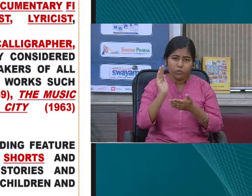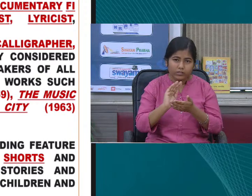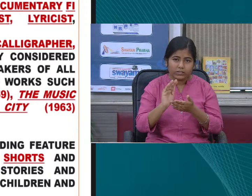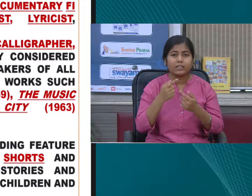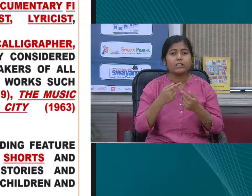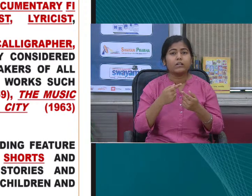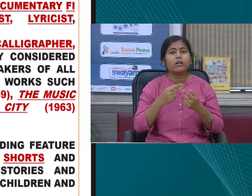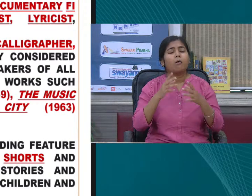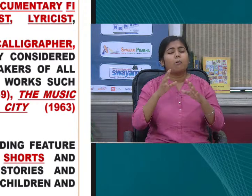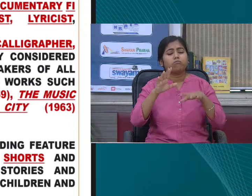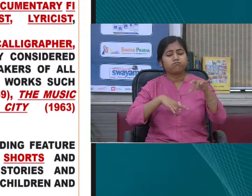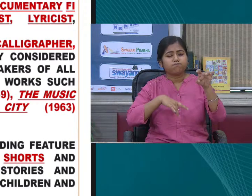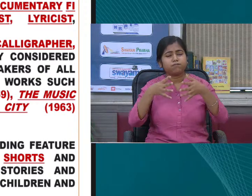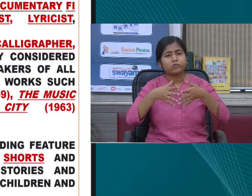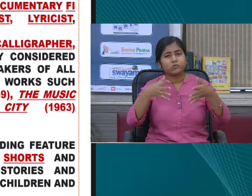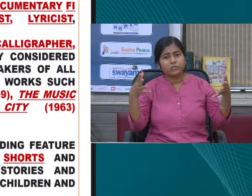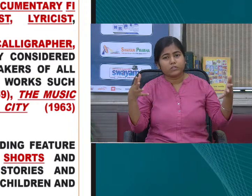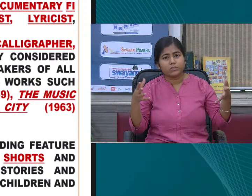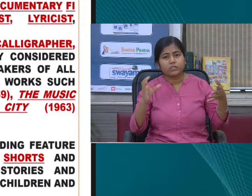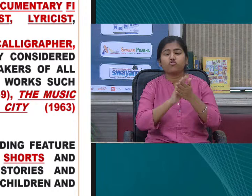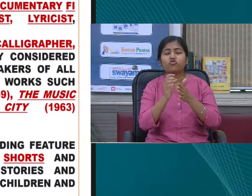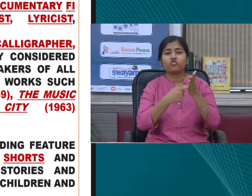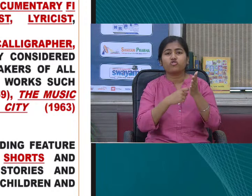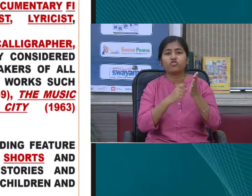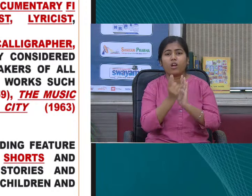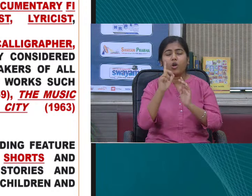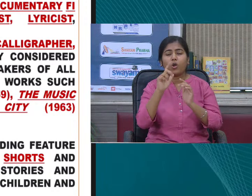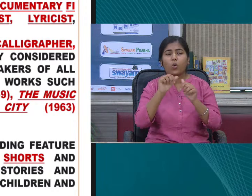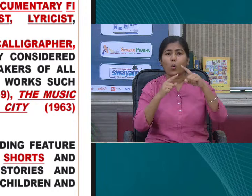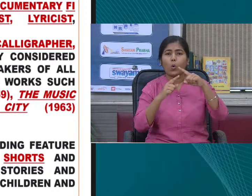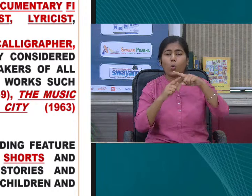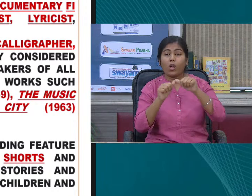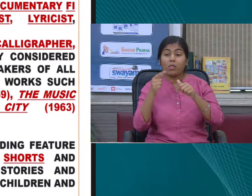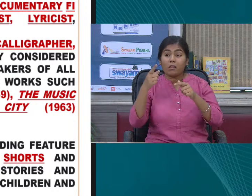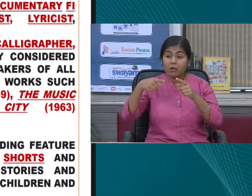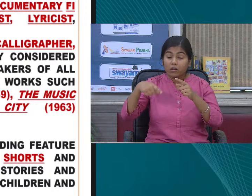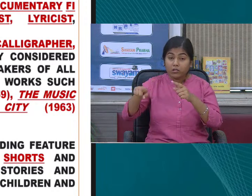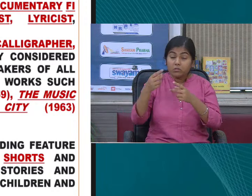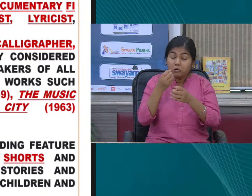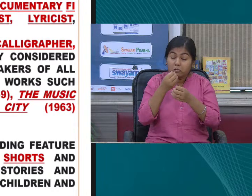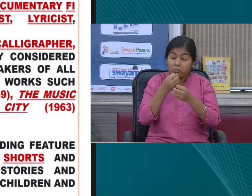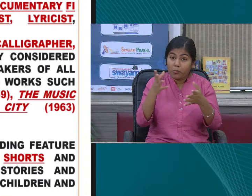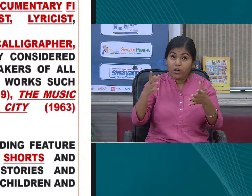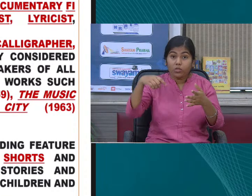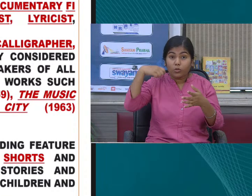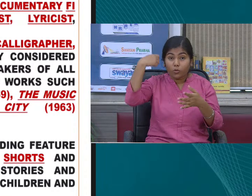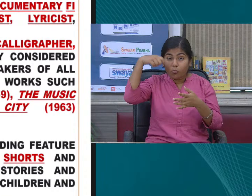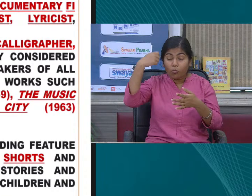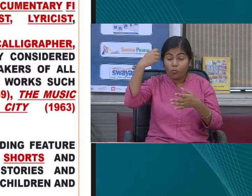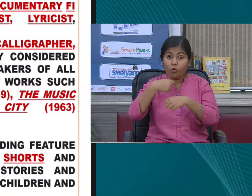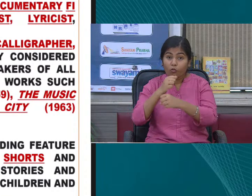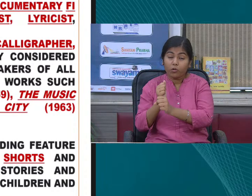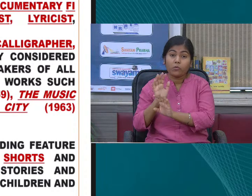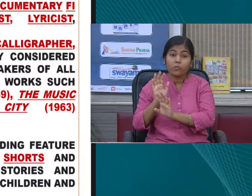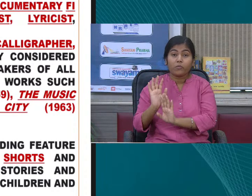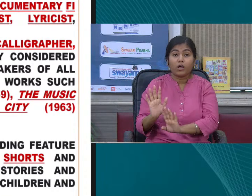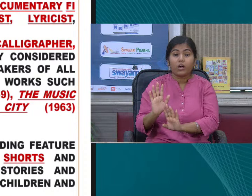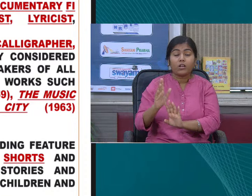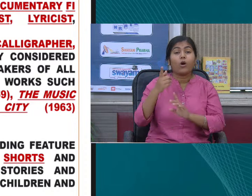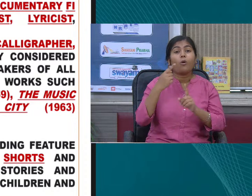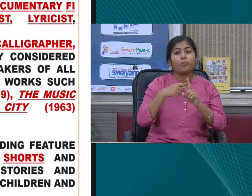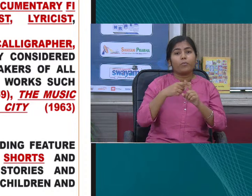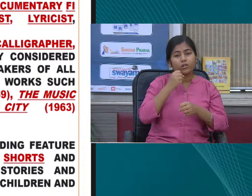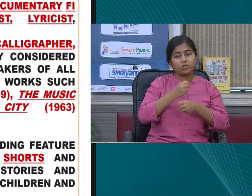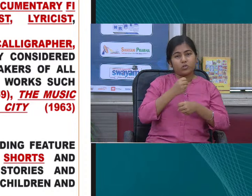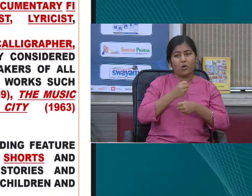Big City, and Charulata. You know, he has directed more than 36 films and he was awarded by Government of India. He was honored